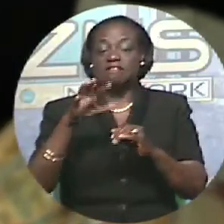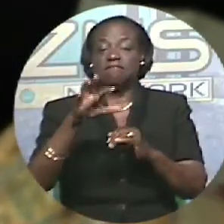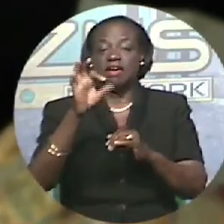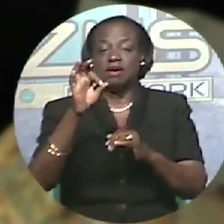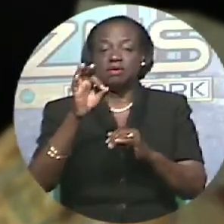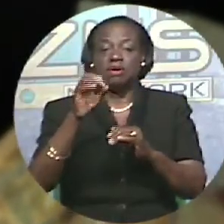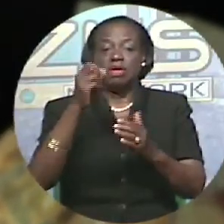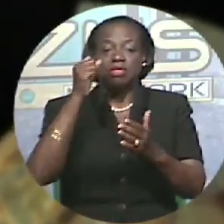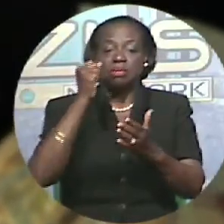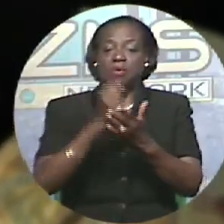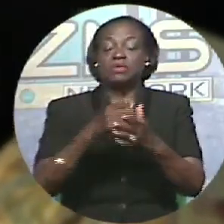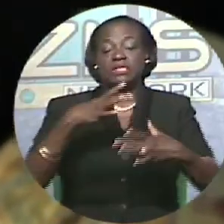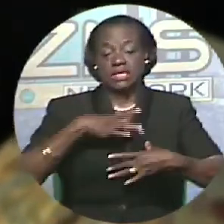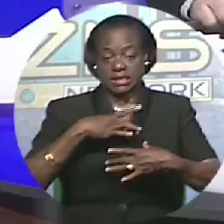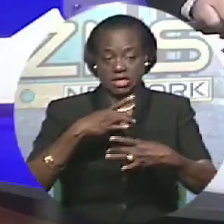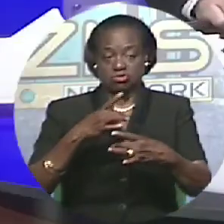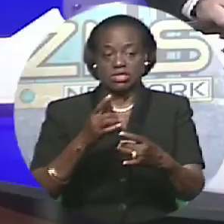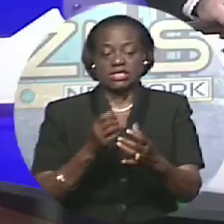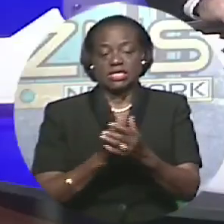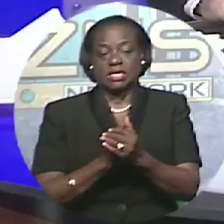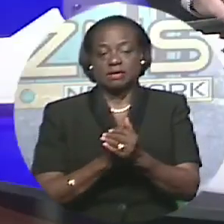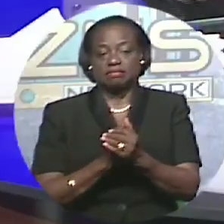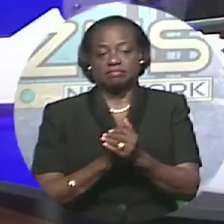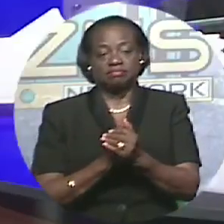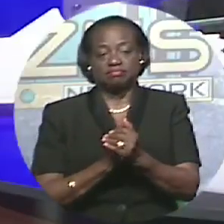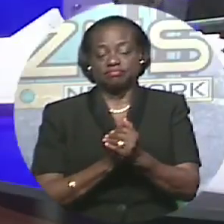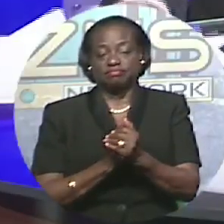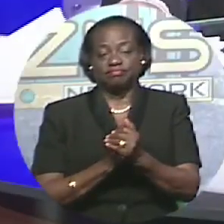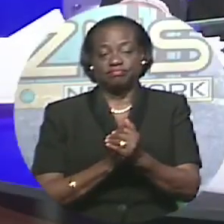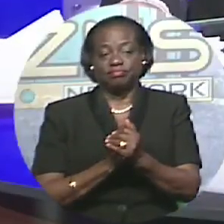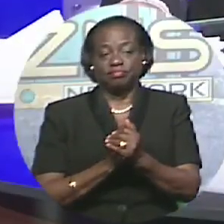in his words, interesting. Interesting as could be expected.